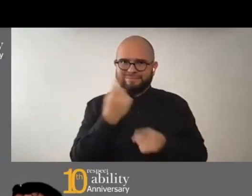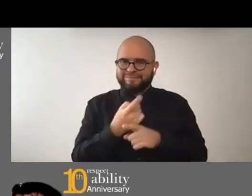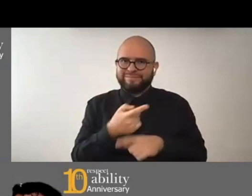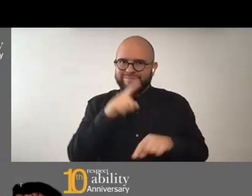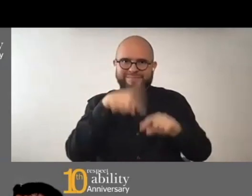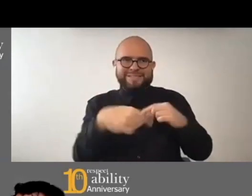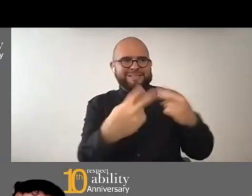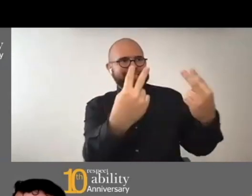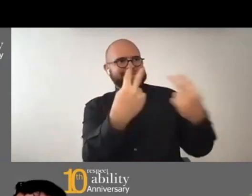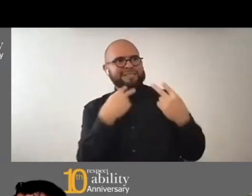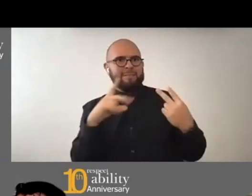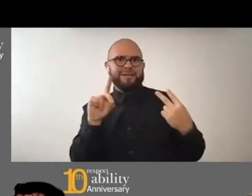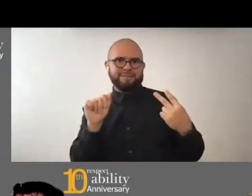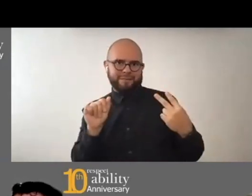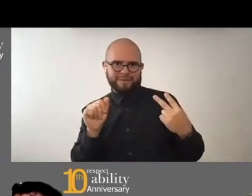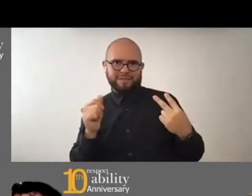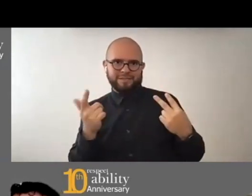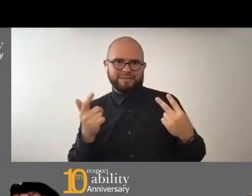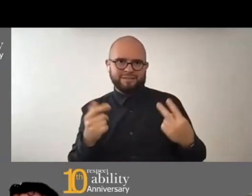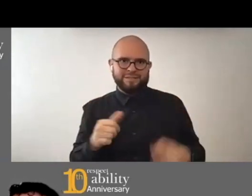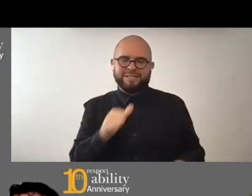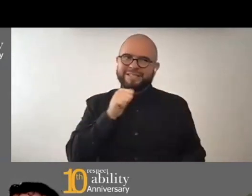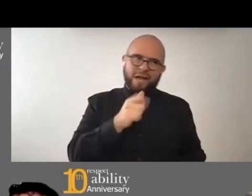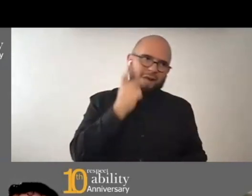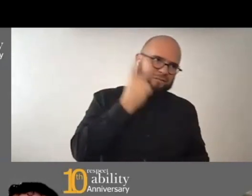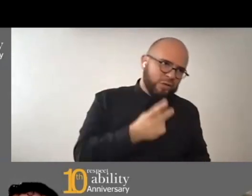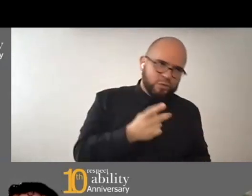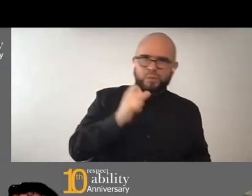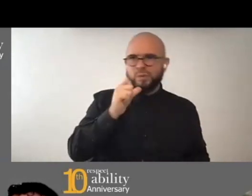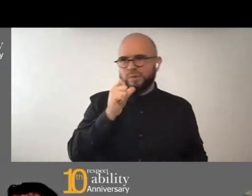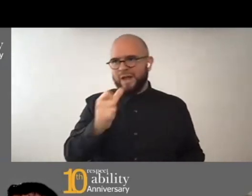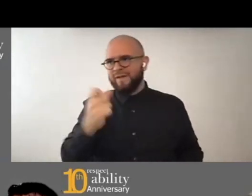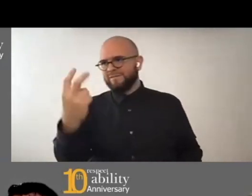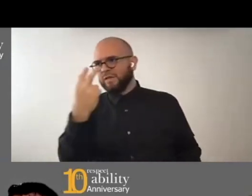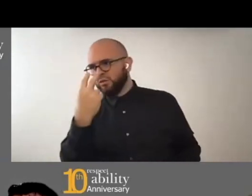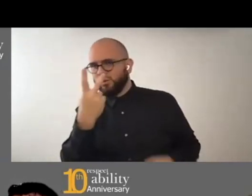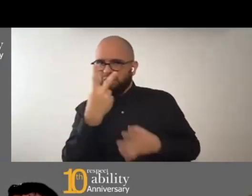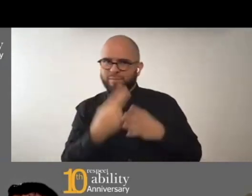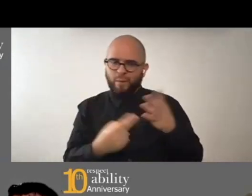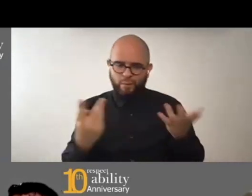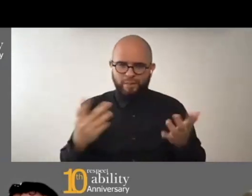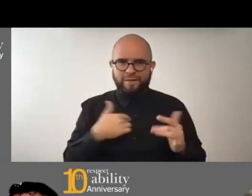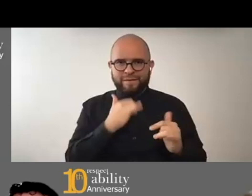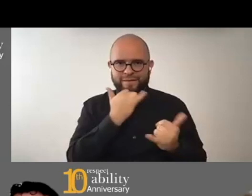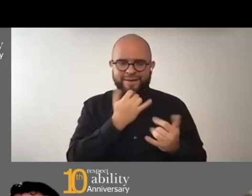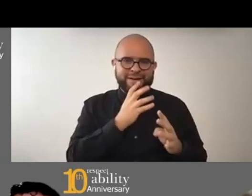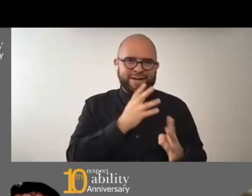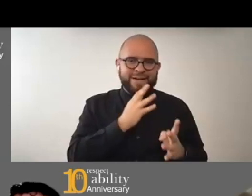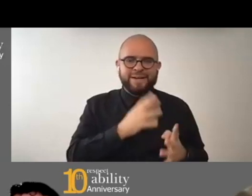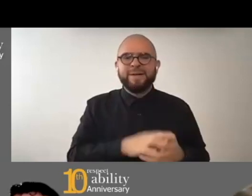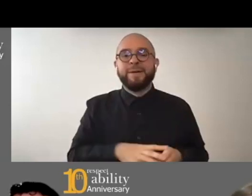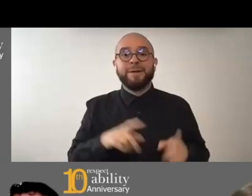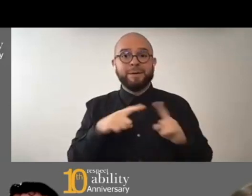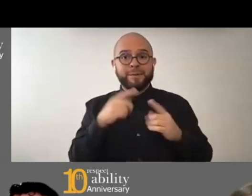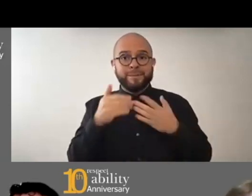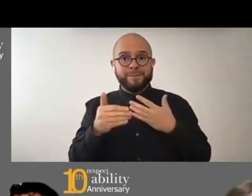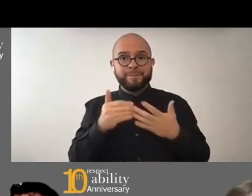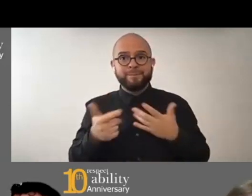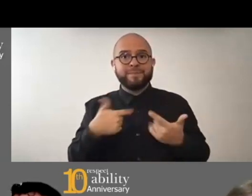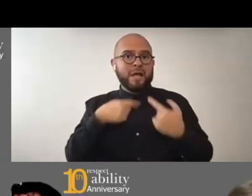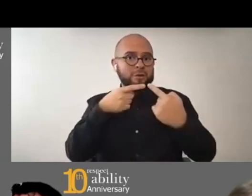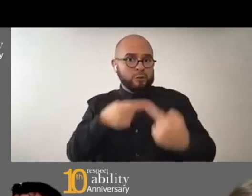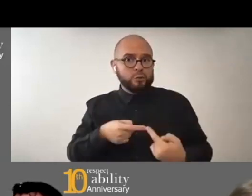disability. It's also non-visual. And so I have struggled with